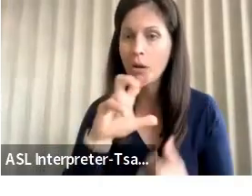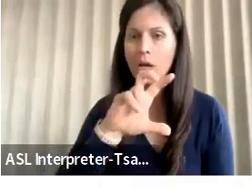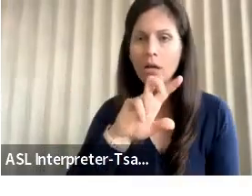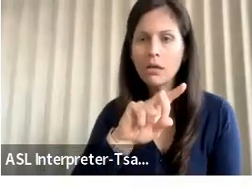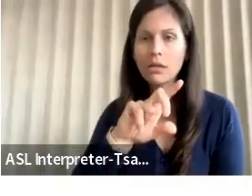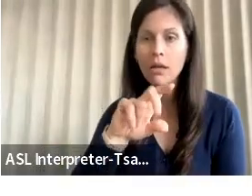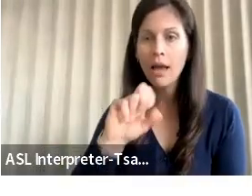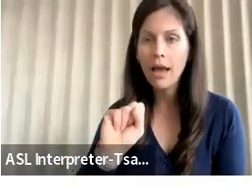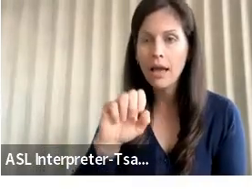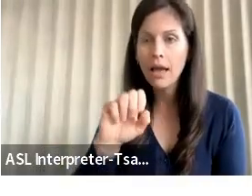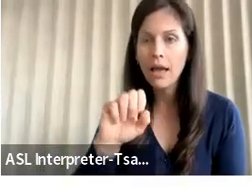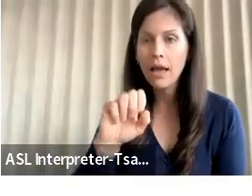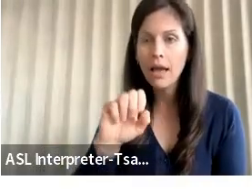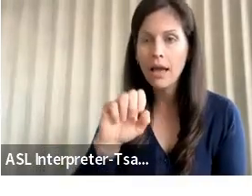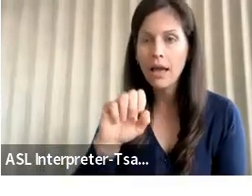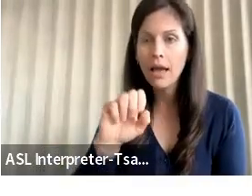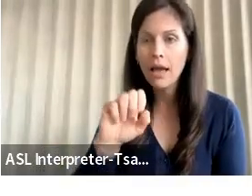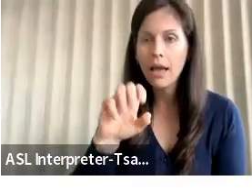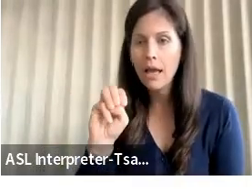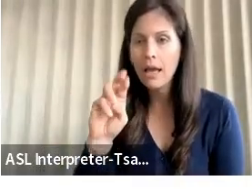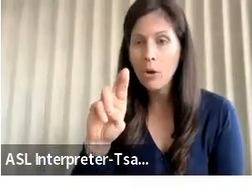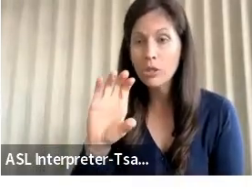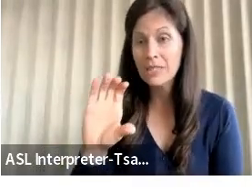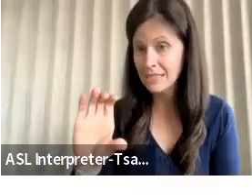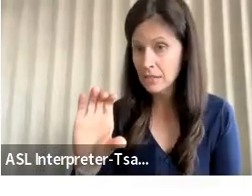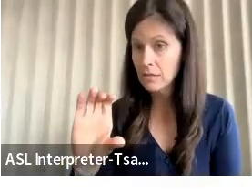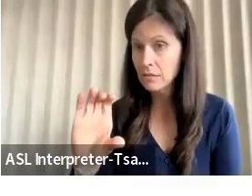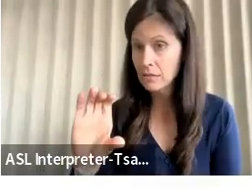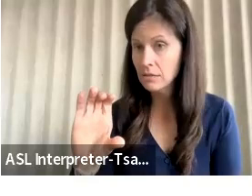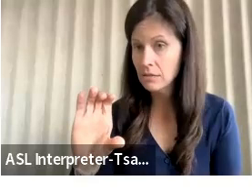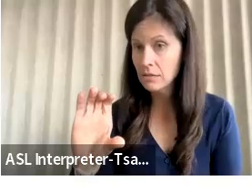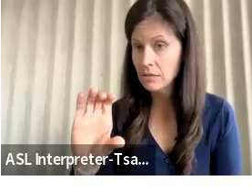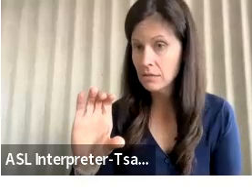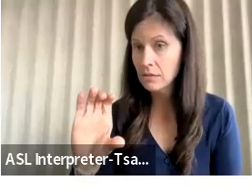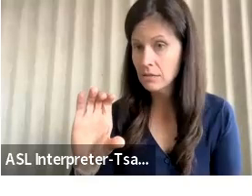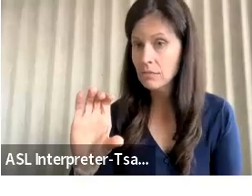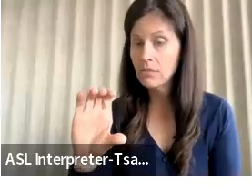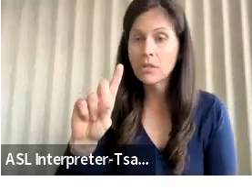DDS MRC document status.